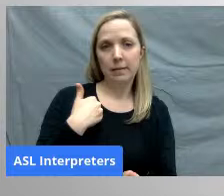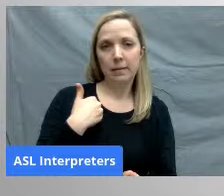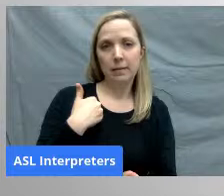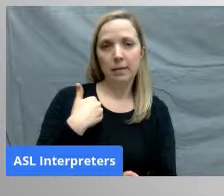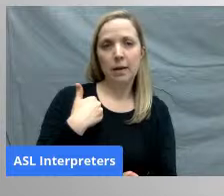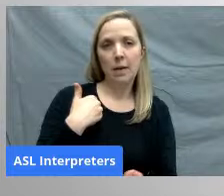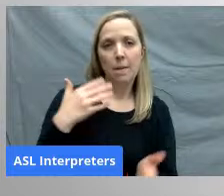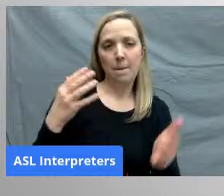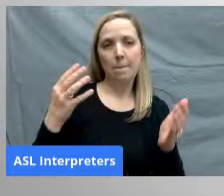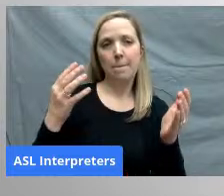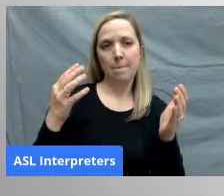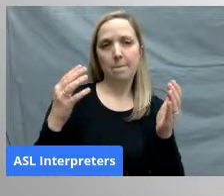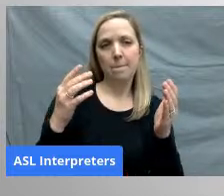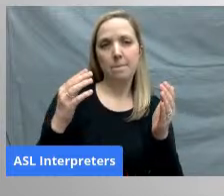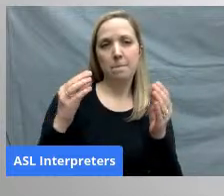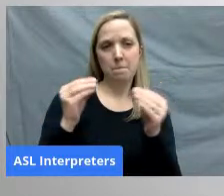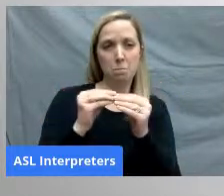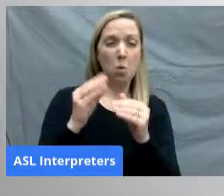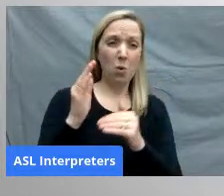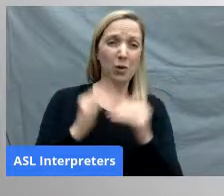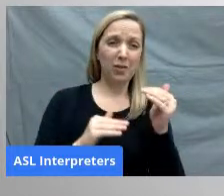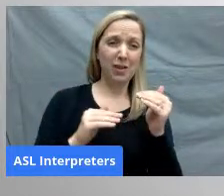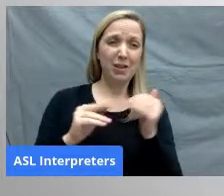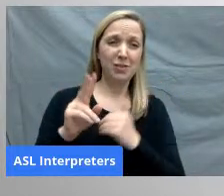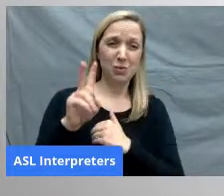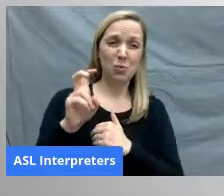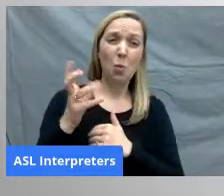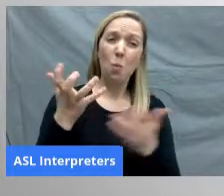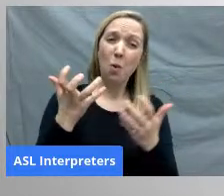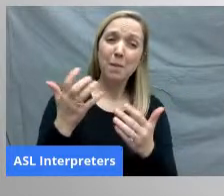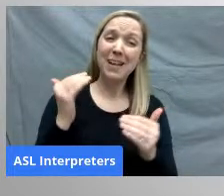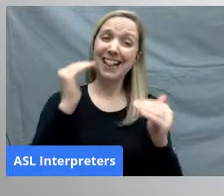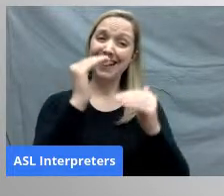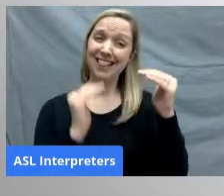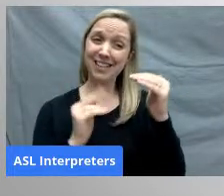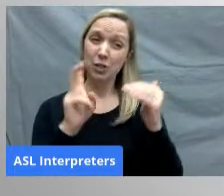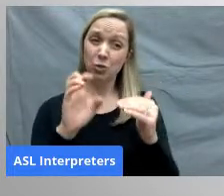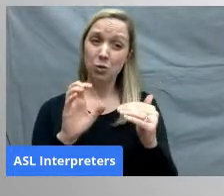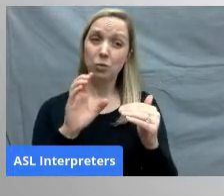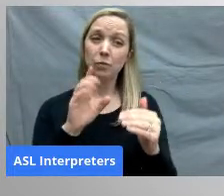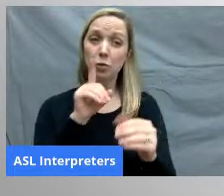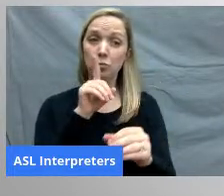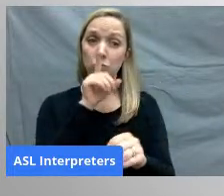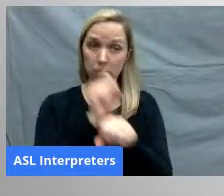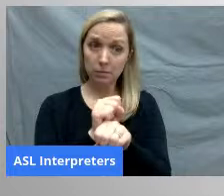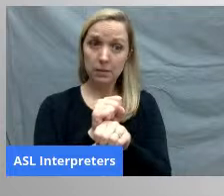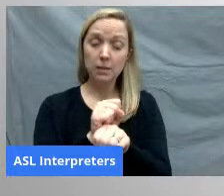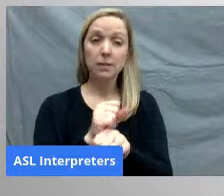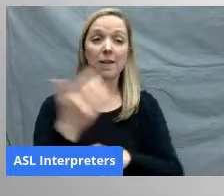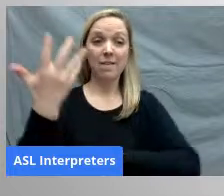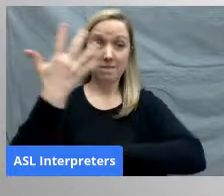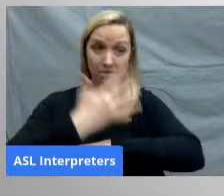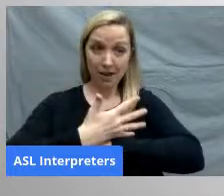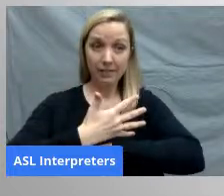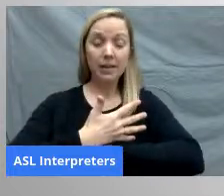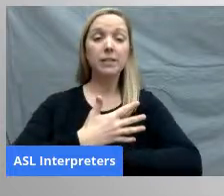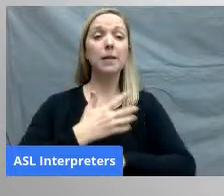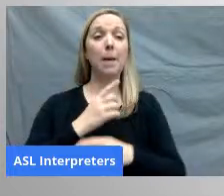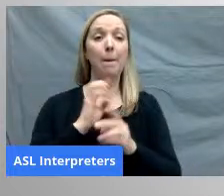number ideally to be less than 200 for a full-fledged 5-day face-to-face, return.